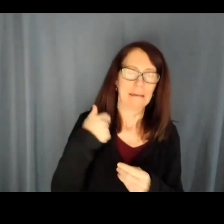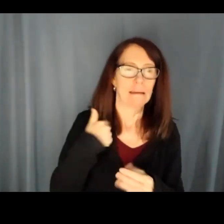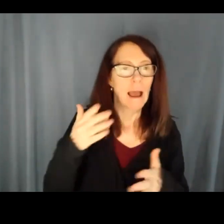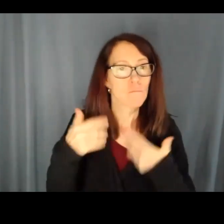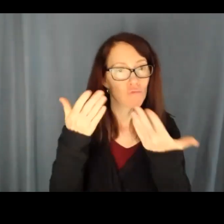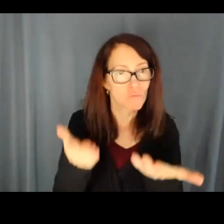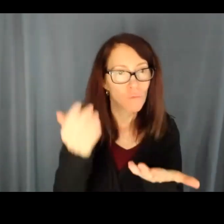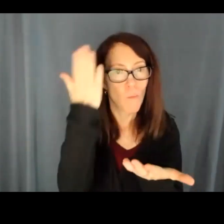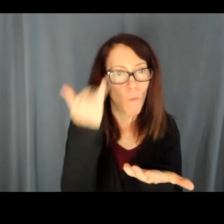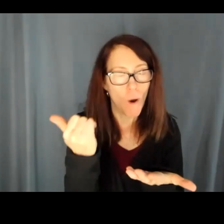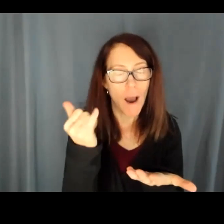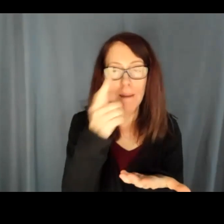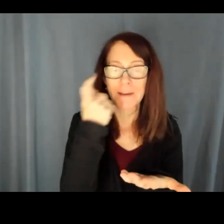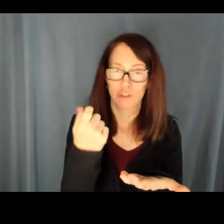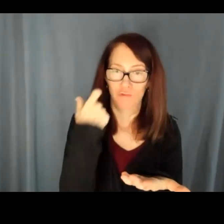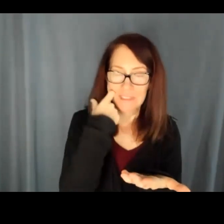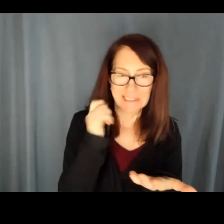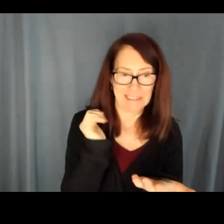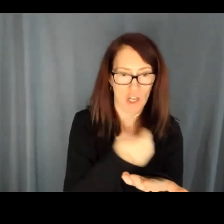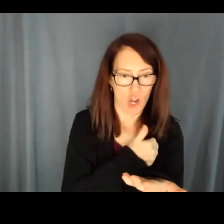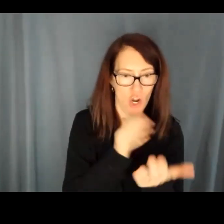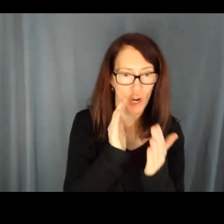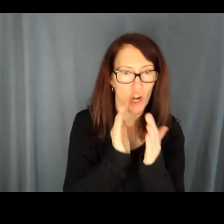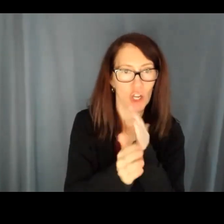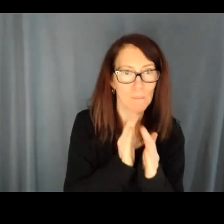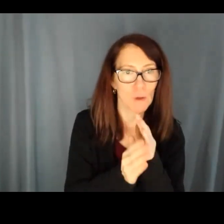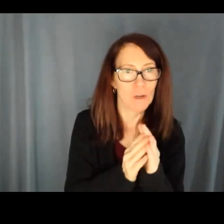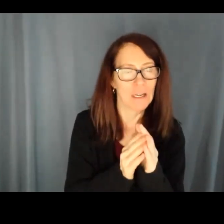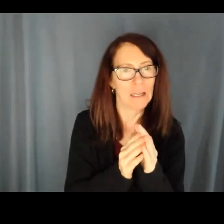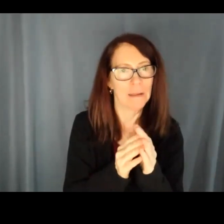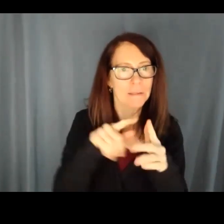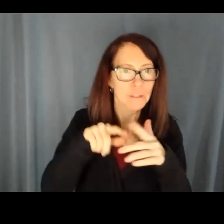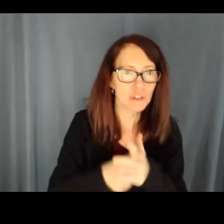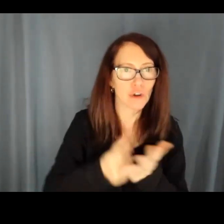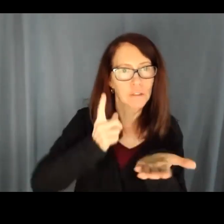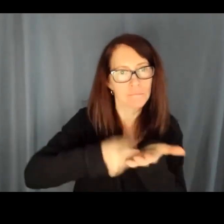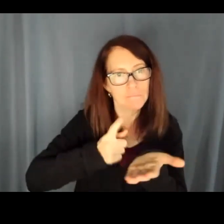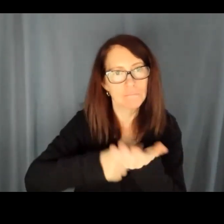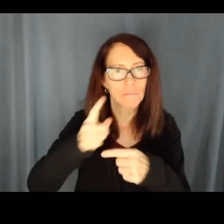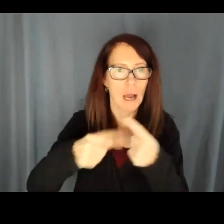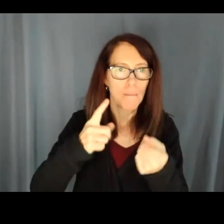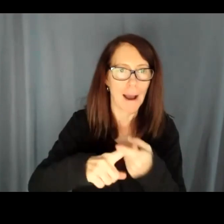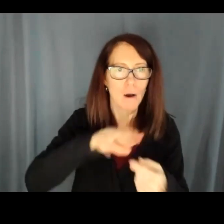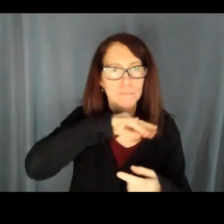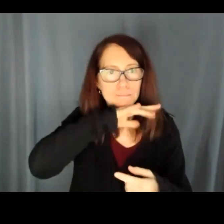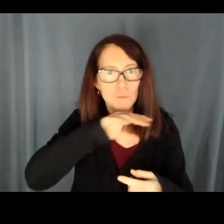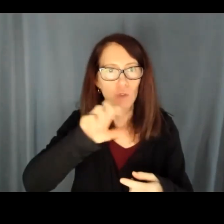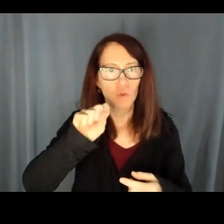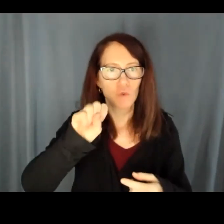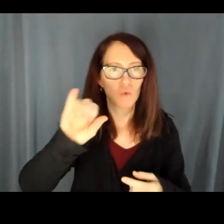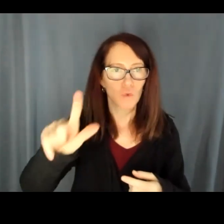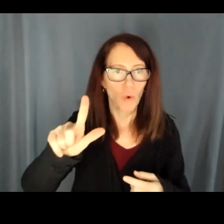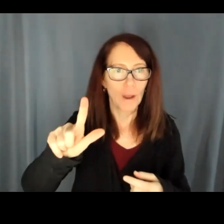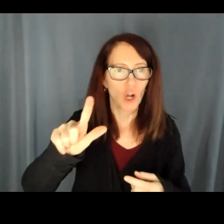know, recently our community's been involved in a conversation about soil remediation at the site, you know,